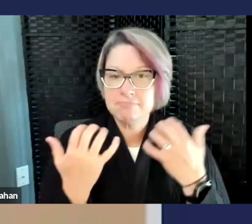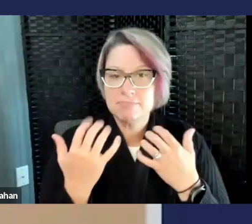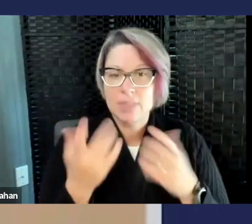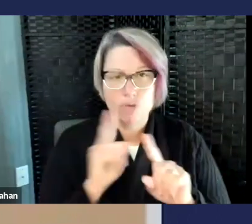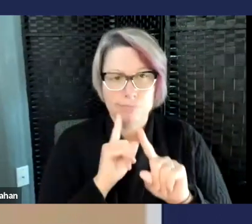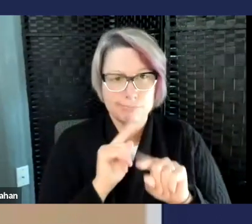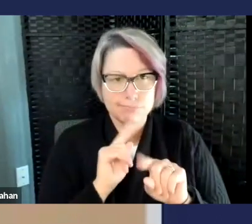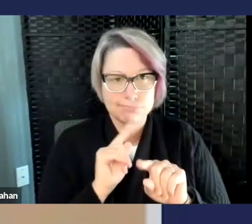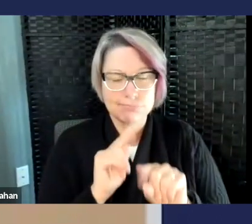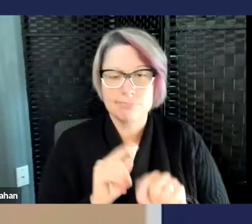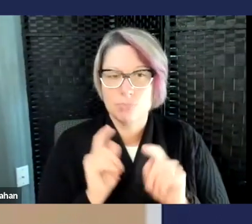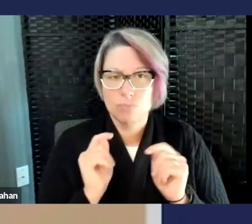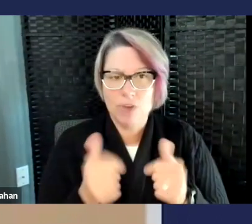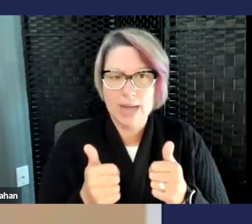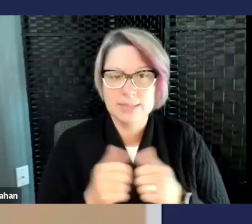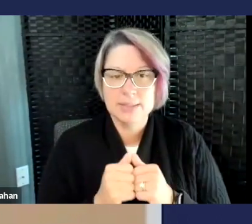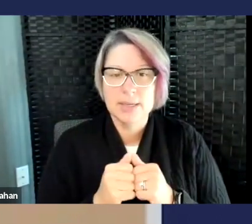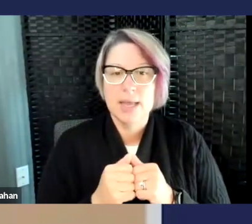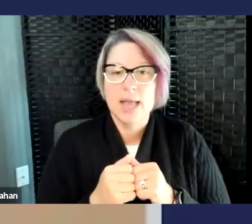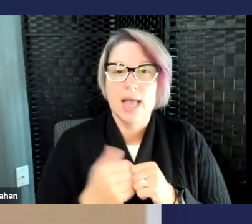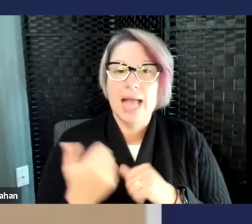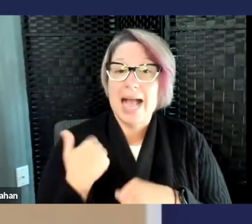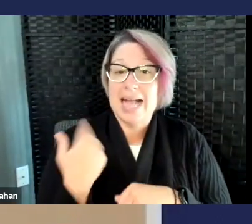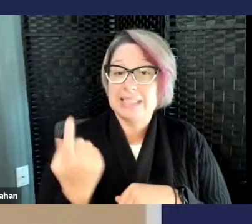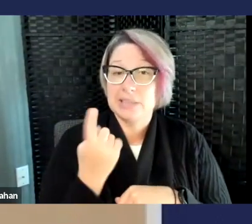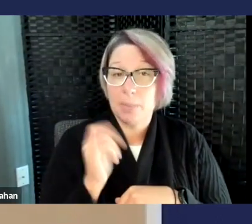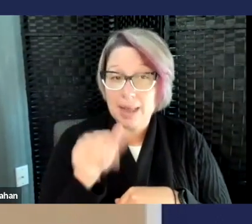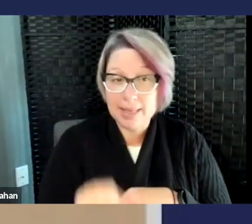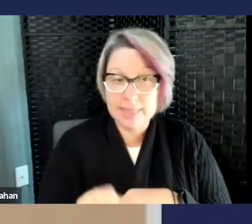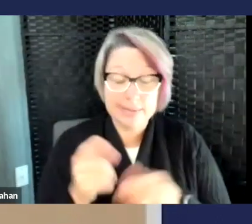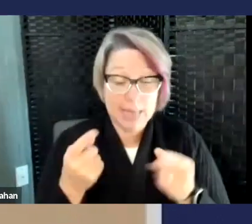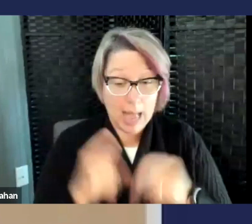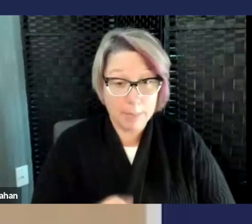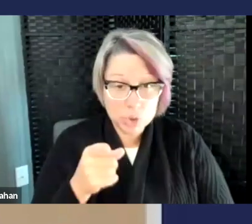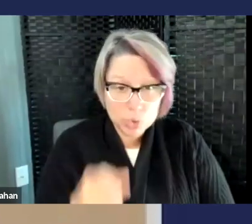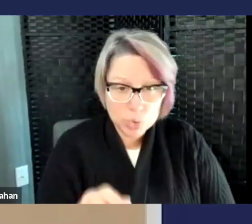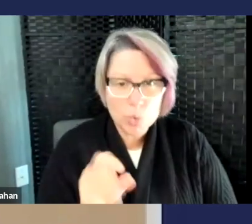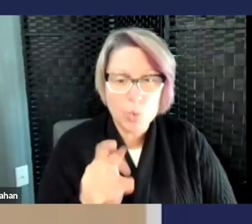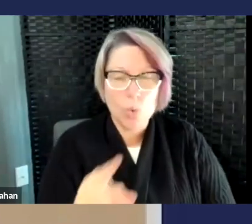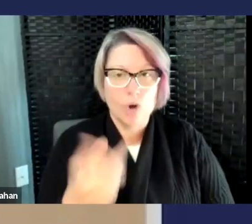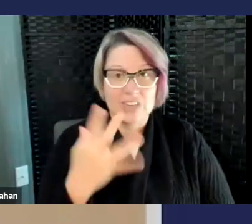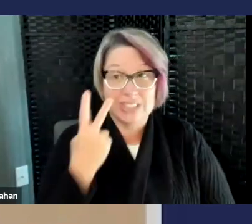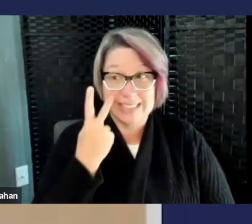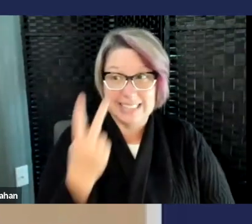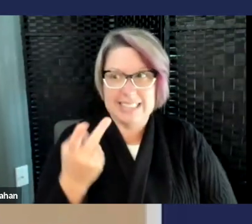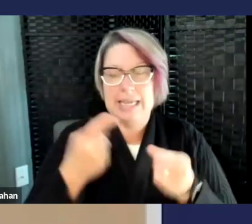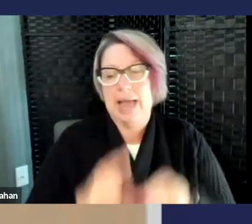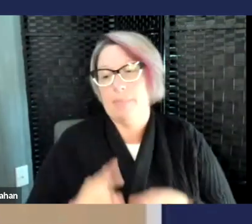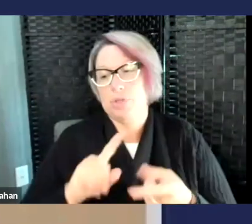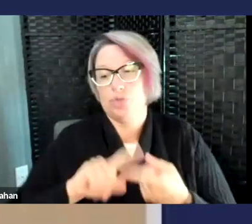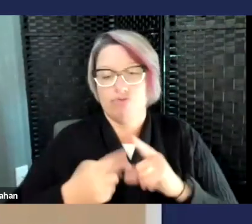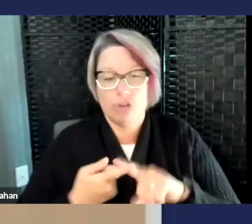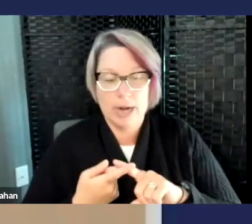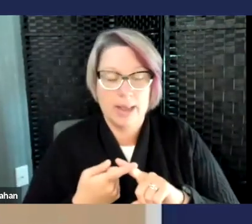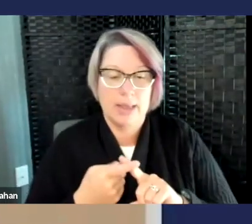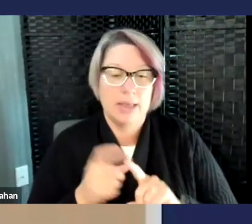so quickly. Has something like this either happened to you, or have you seen it happen to friends, or have